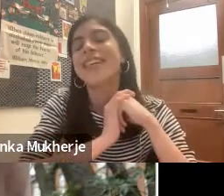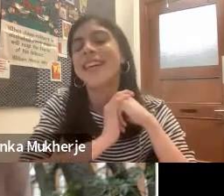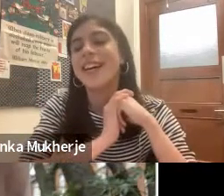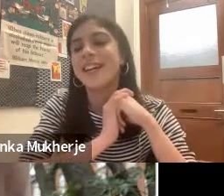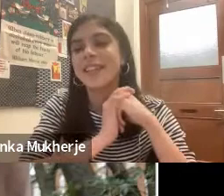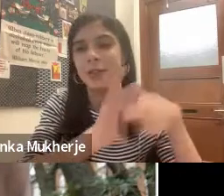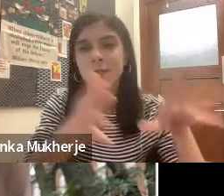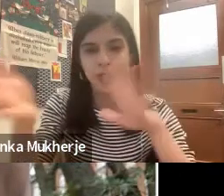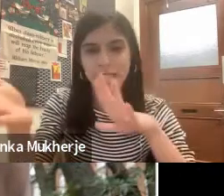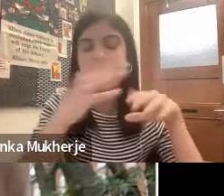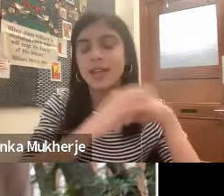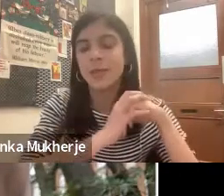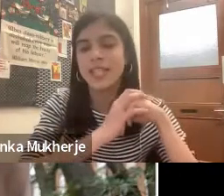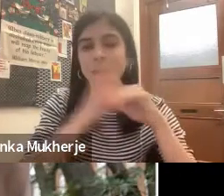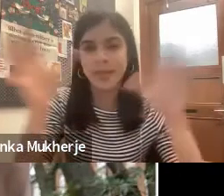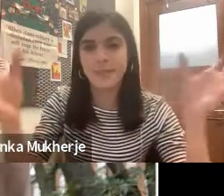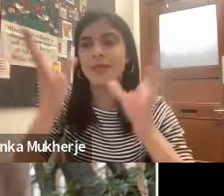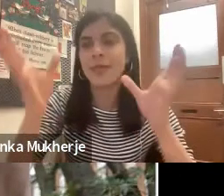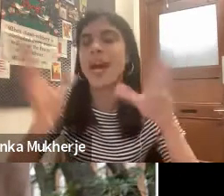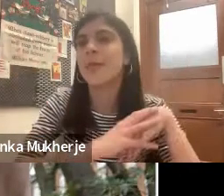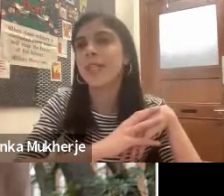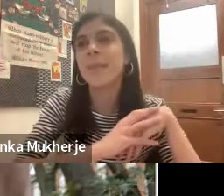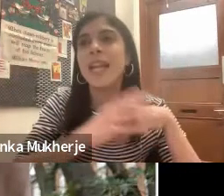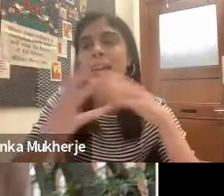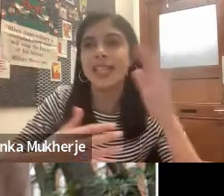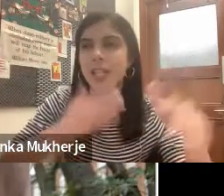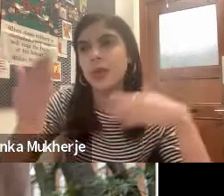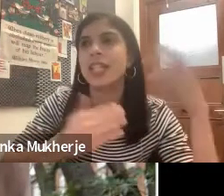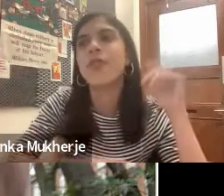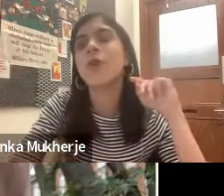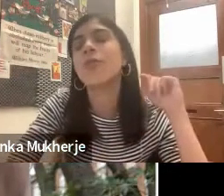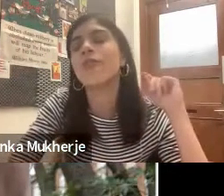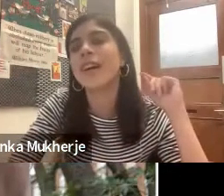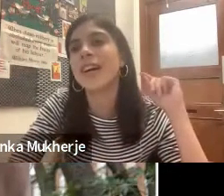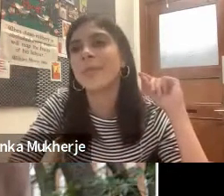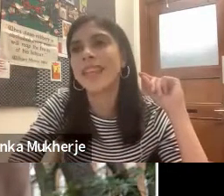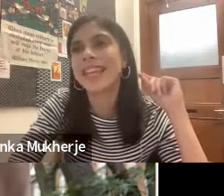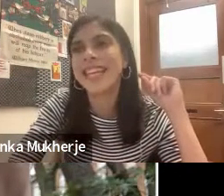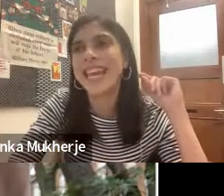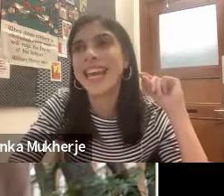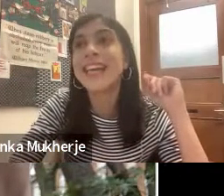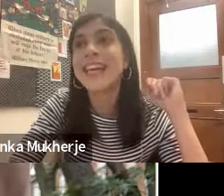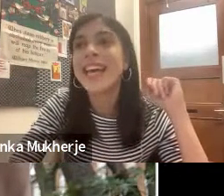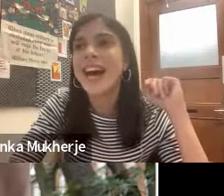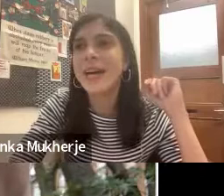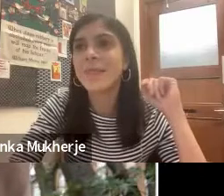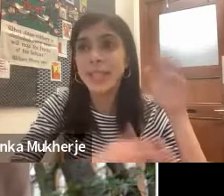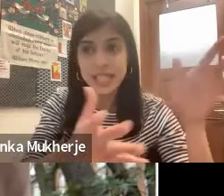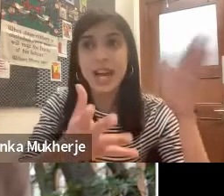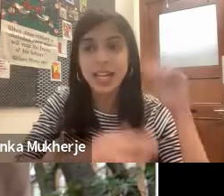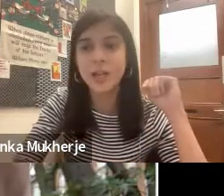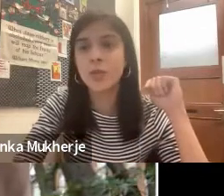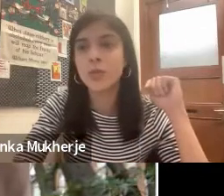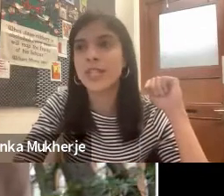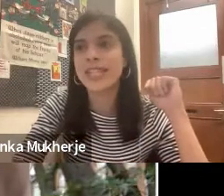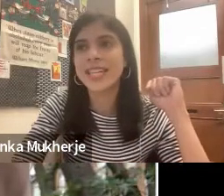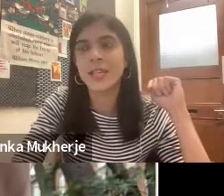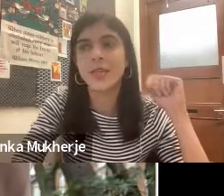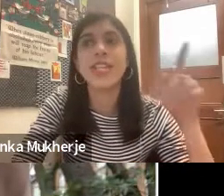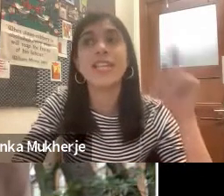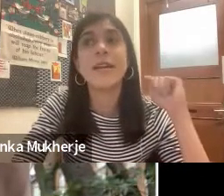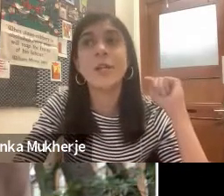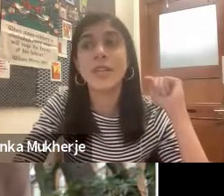of, brings back what Simon had about the plant and showing this form of care. This gardening group